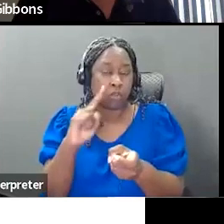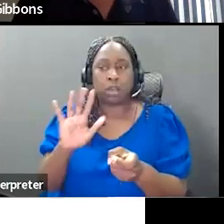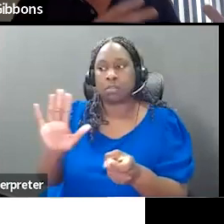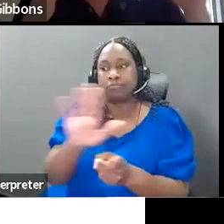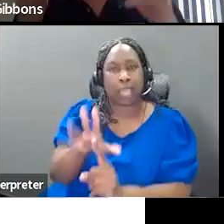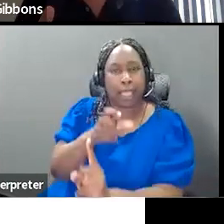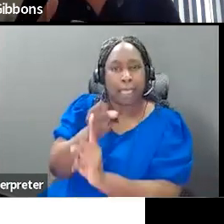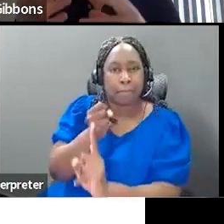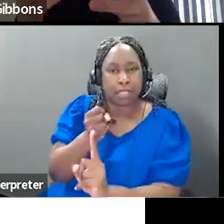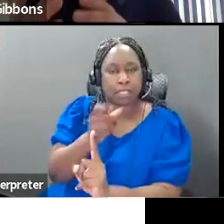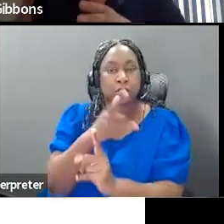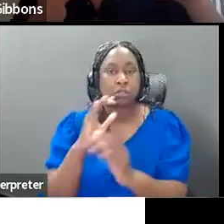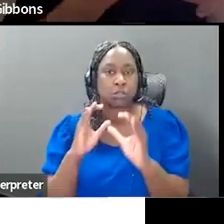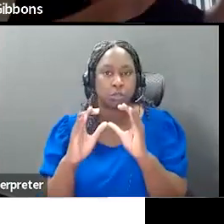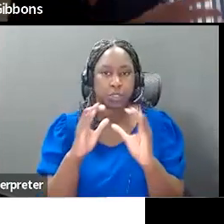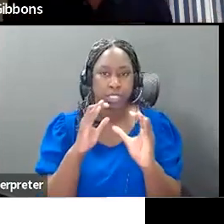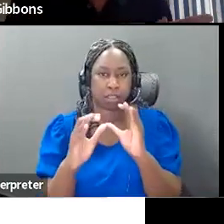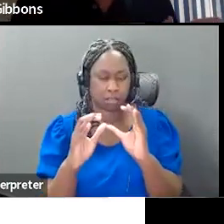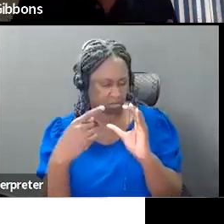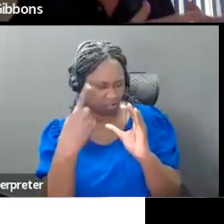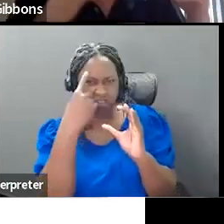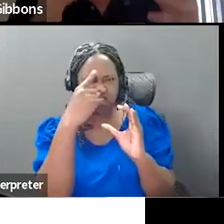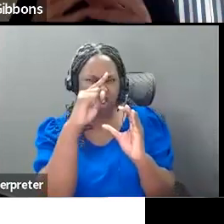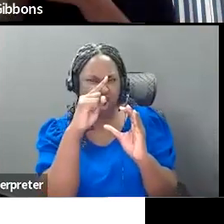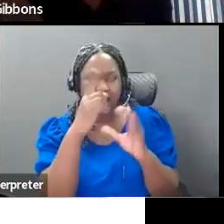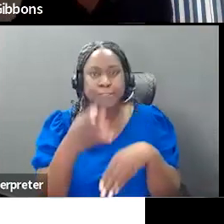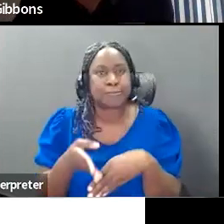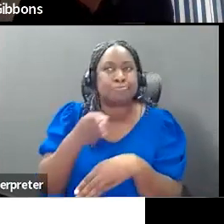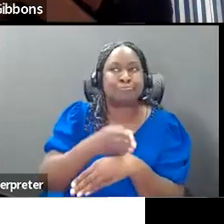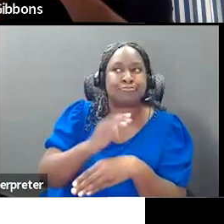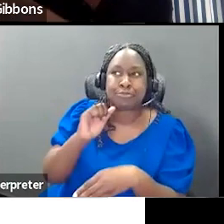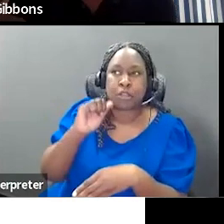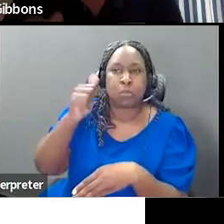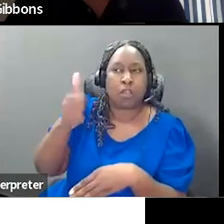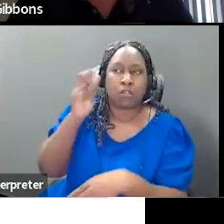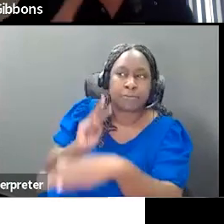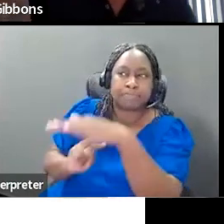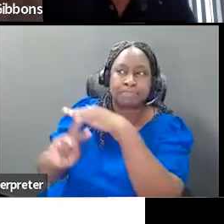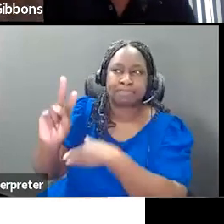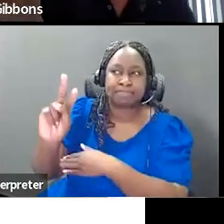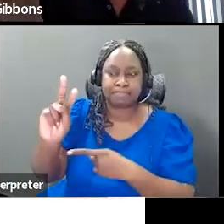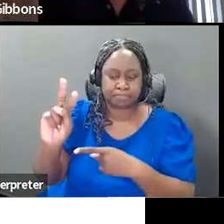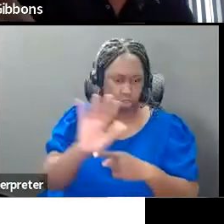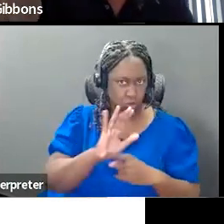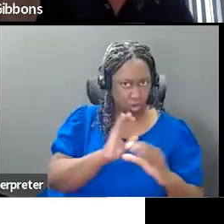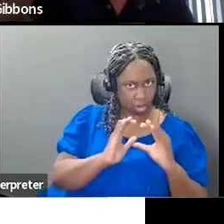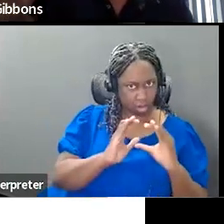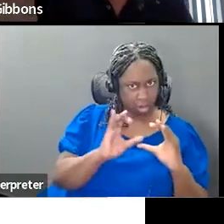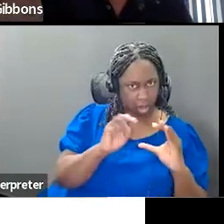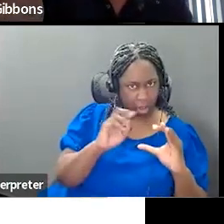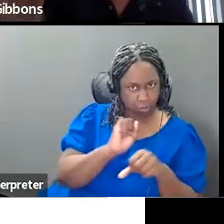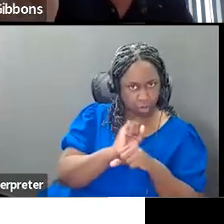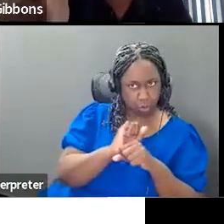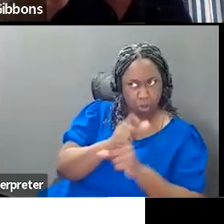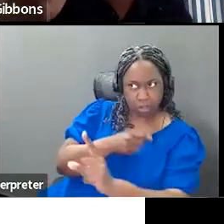work and leveraging it to create a different kind of tomorrow. Something has happened as a consequence of your comms work. And that's what you're seeing here. So if you're looking for